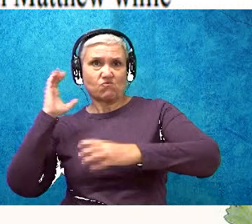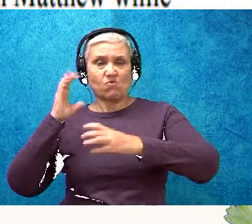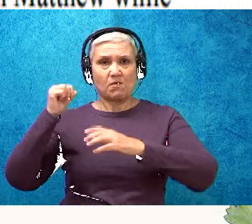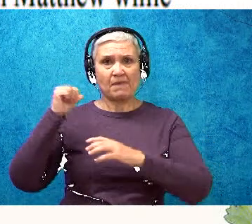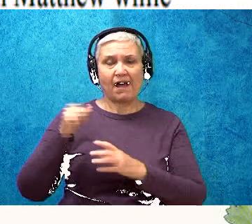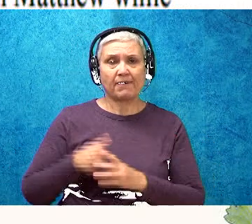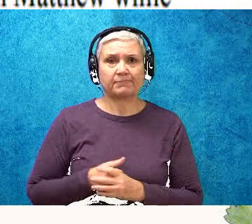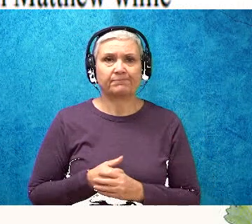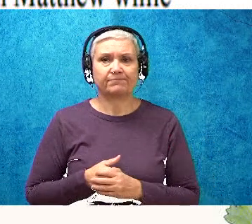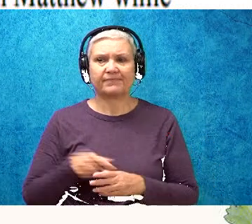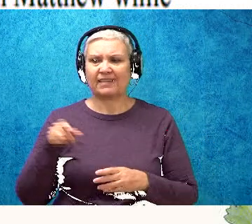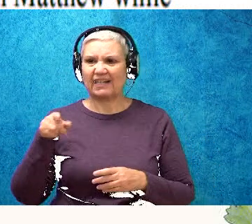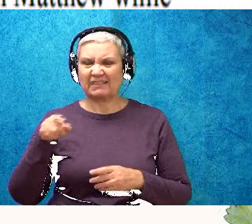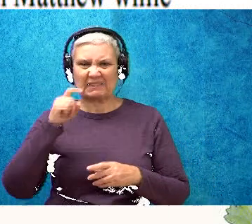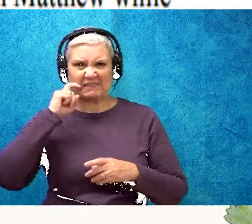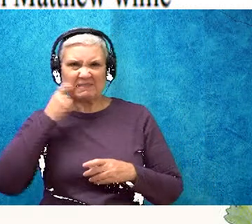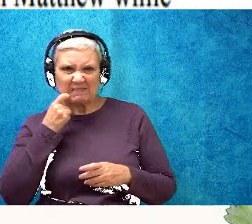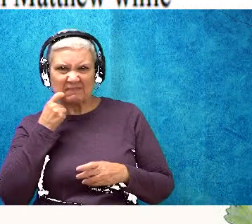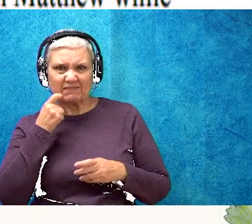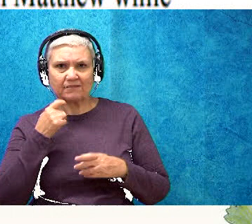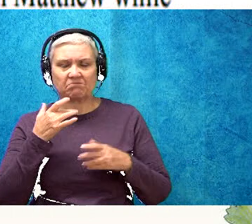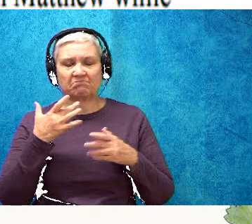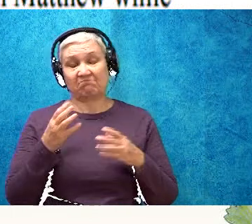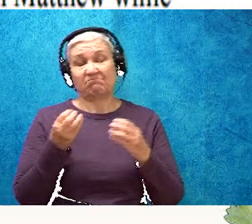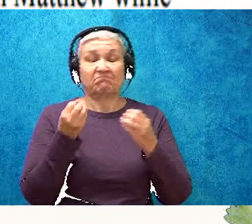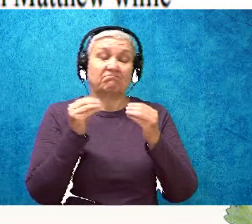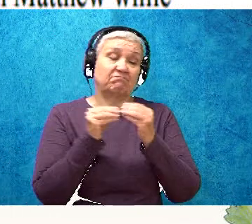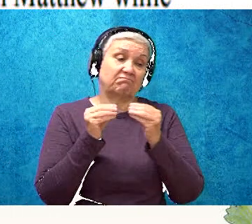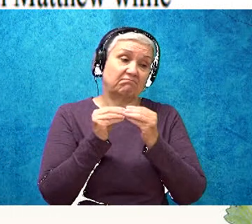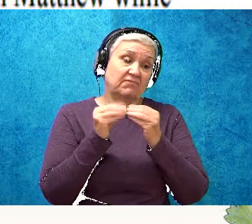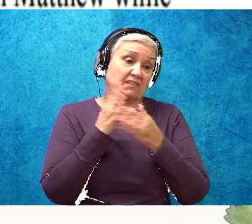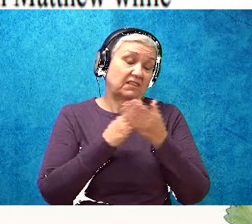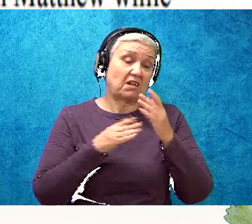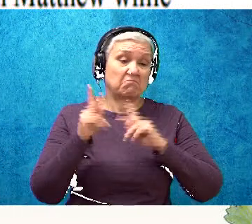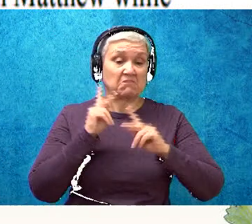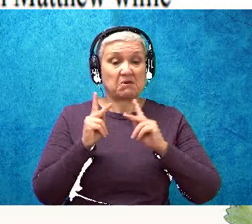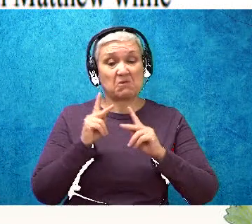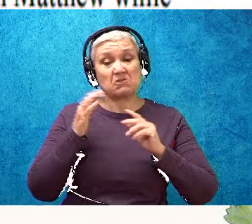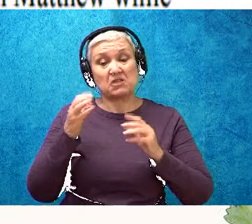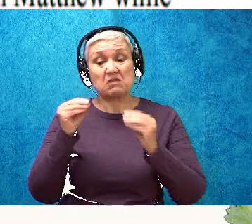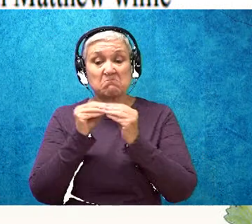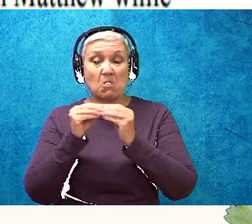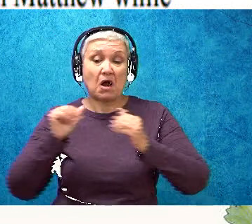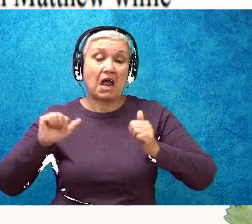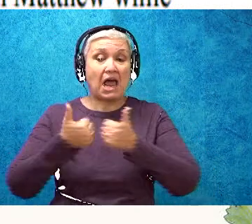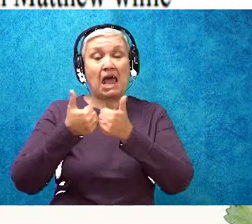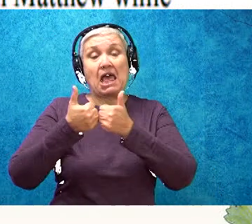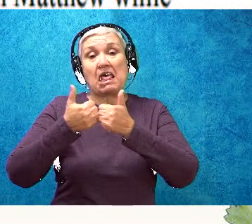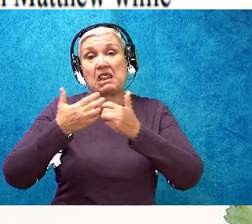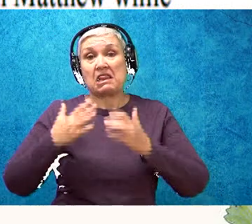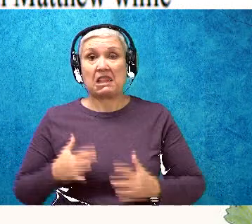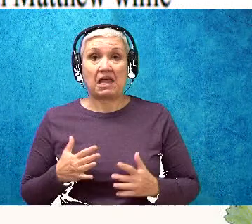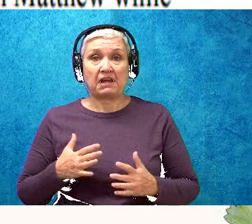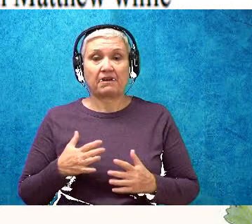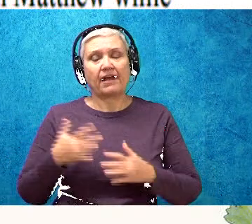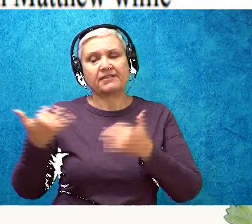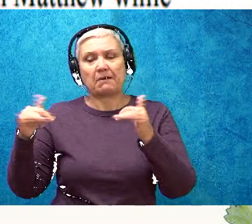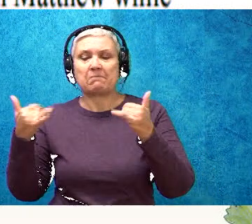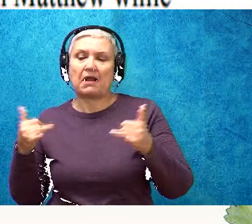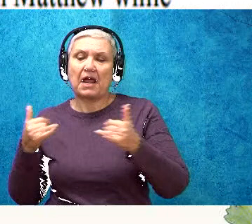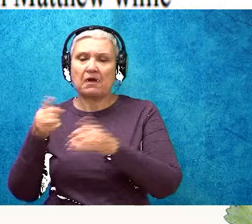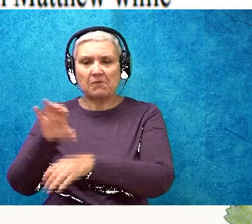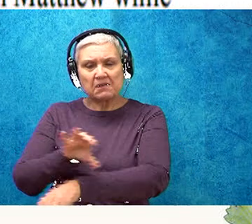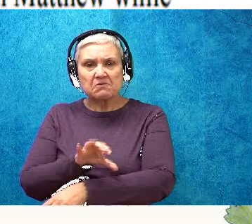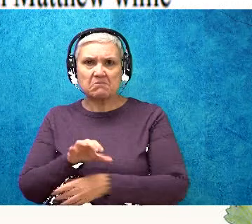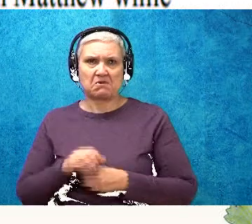envious. Some people are just more athletic than others, he told himself as he played around his computer. Justin had not